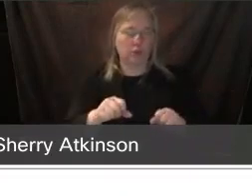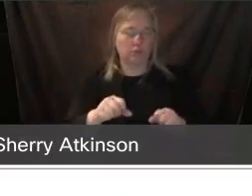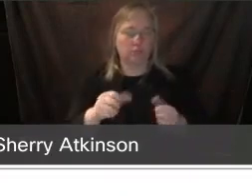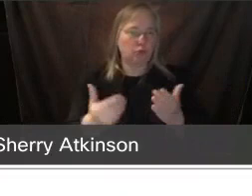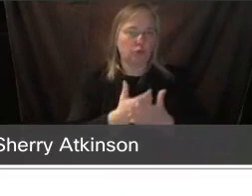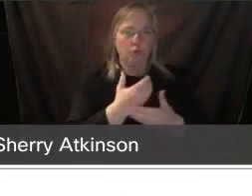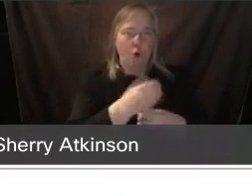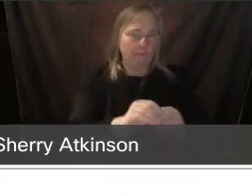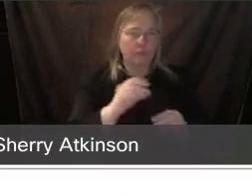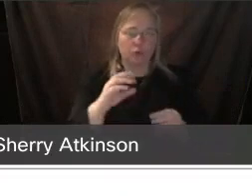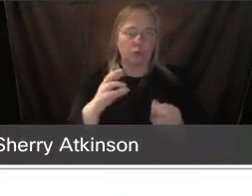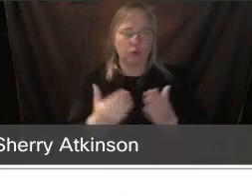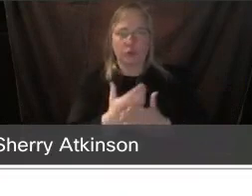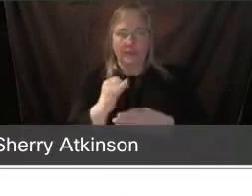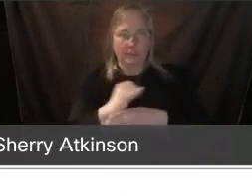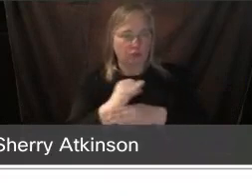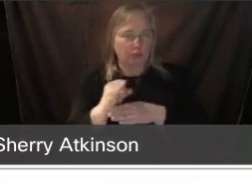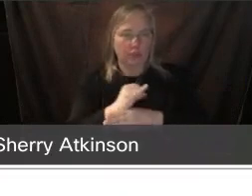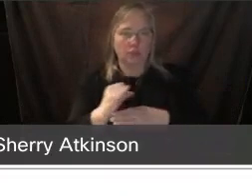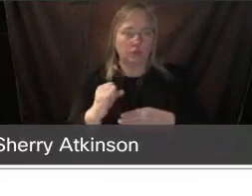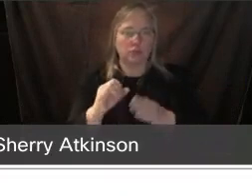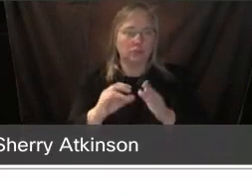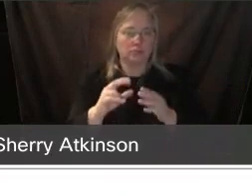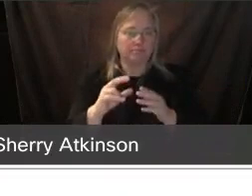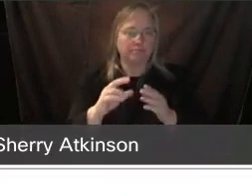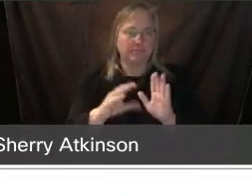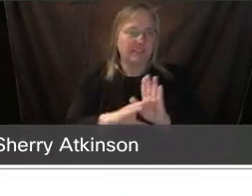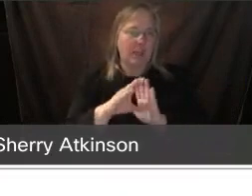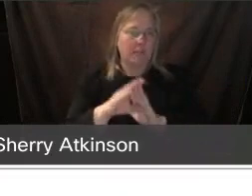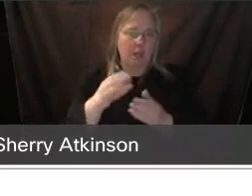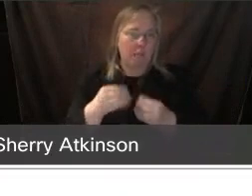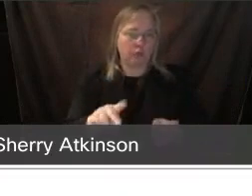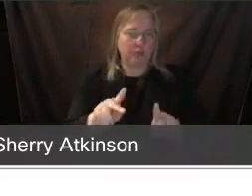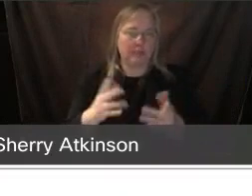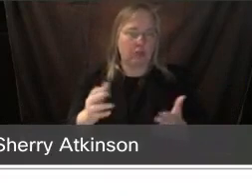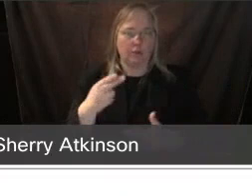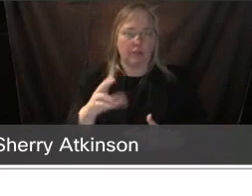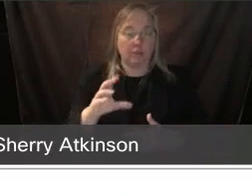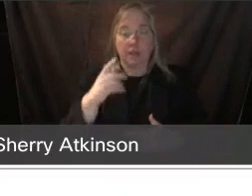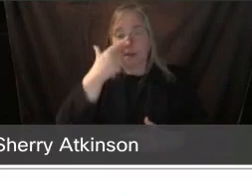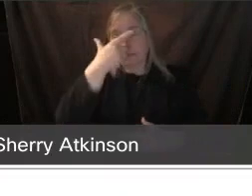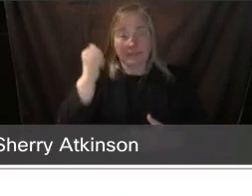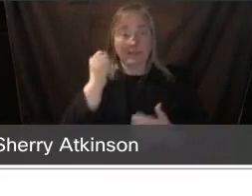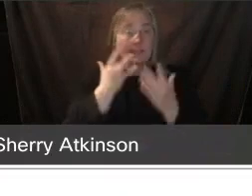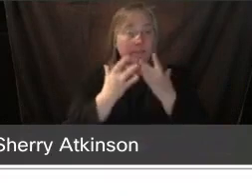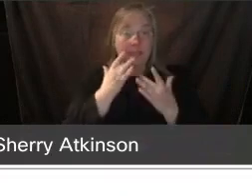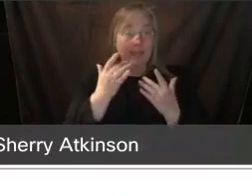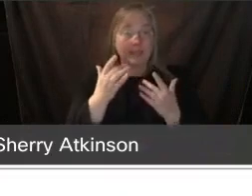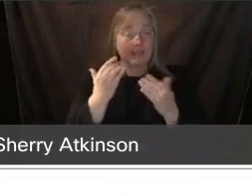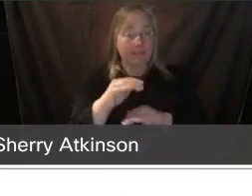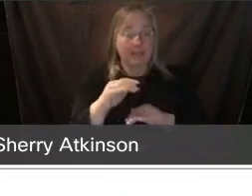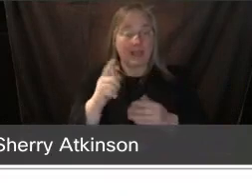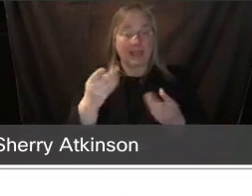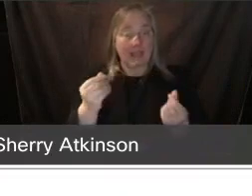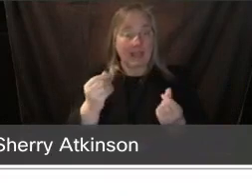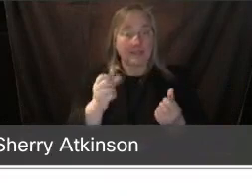or new industrial development opportunities in Howard County. So given the limited land supply, we face a challenge in